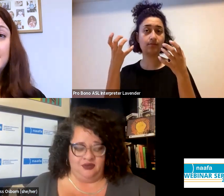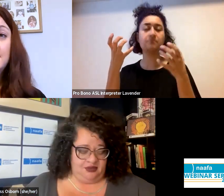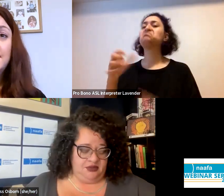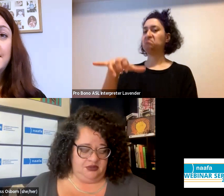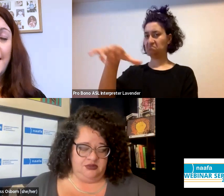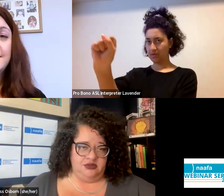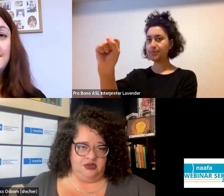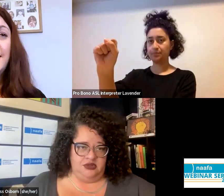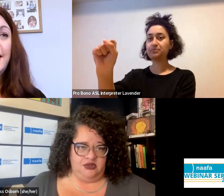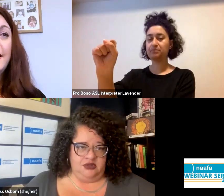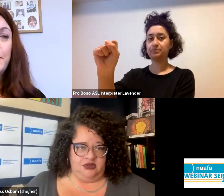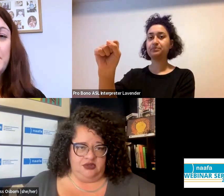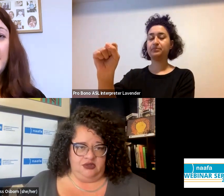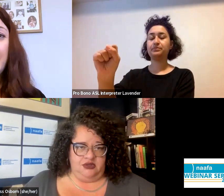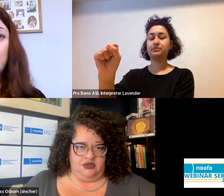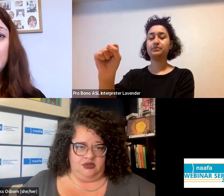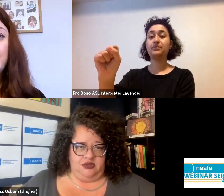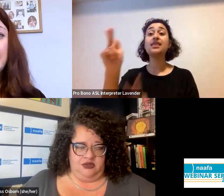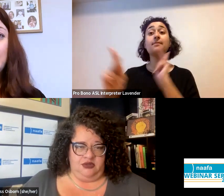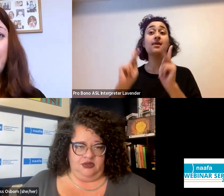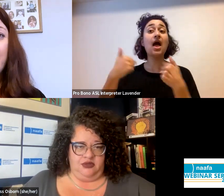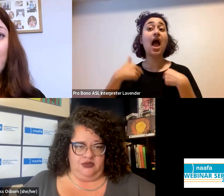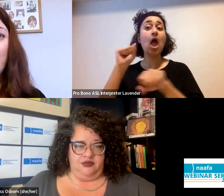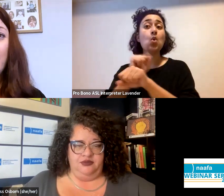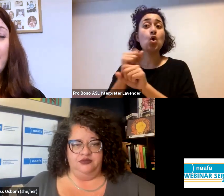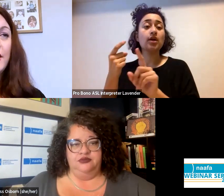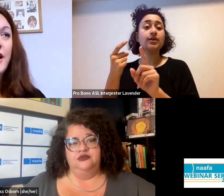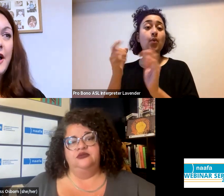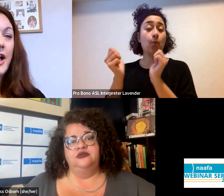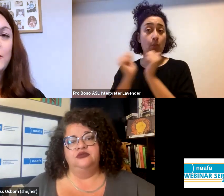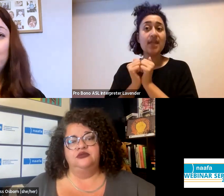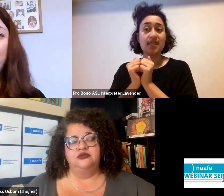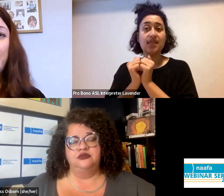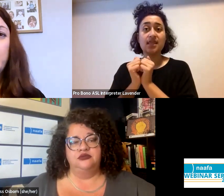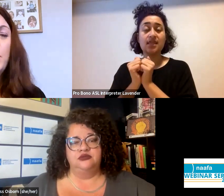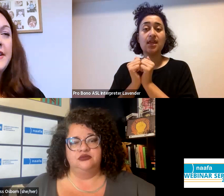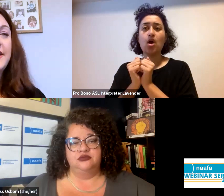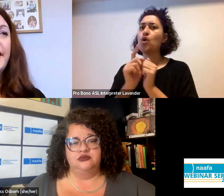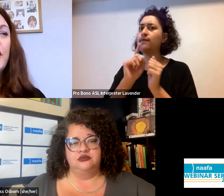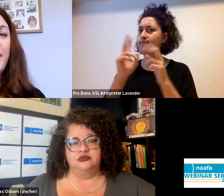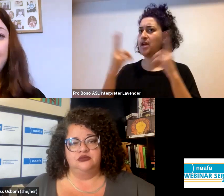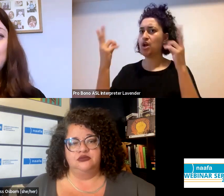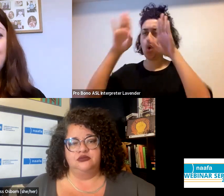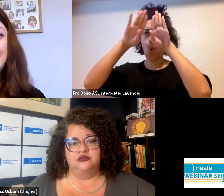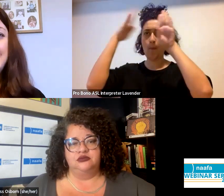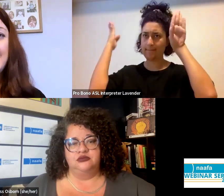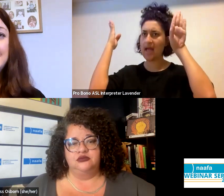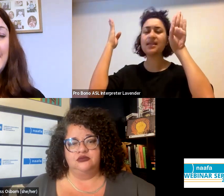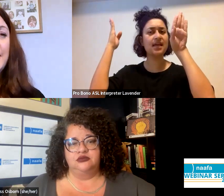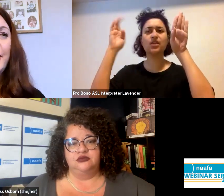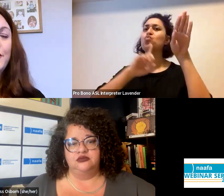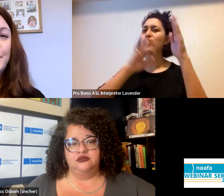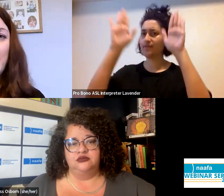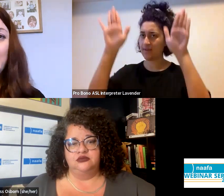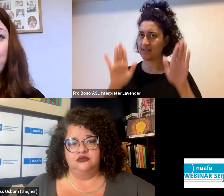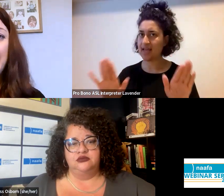Yes. The people that I work directly with are very open-minded. They are absolutely